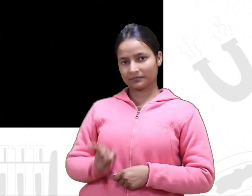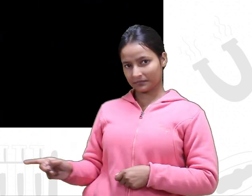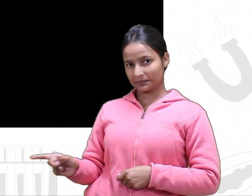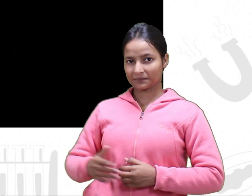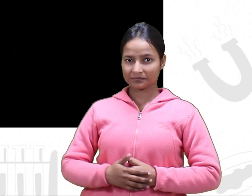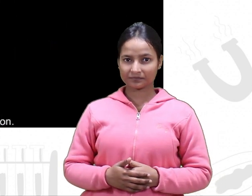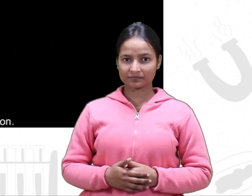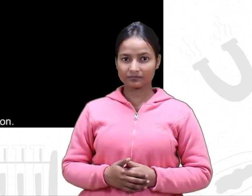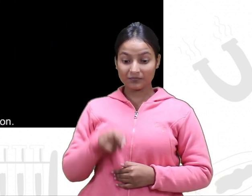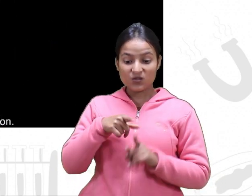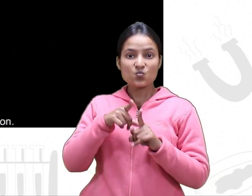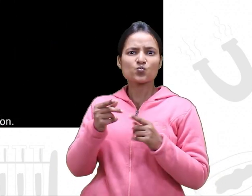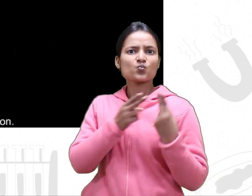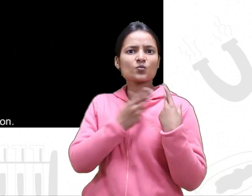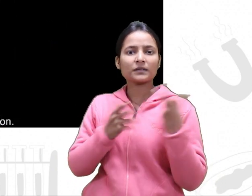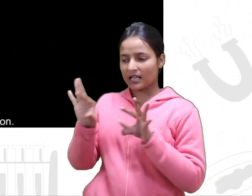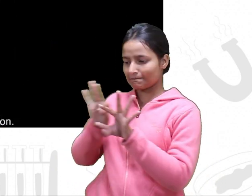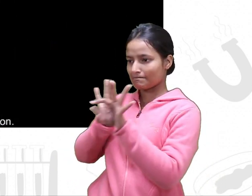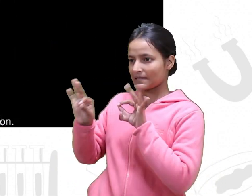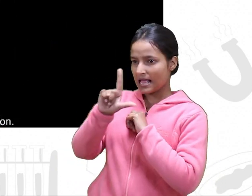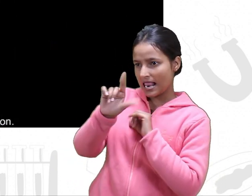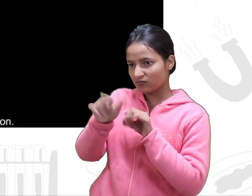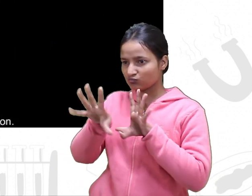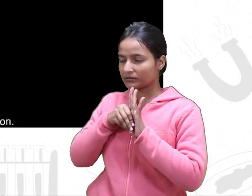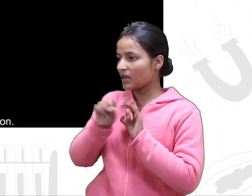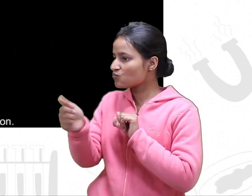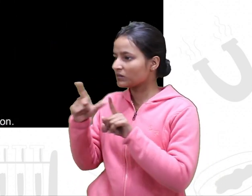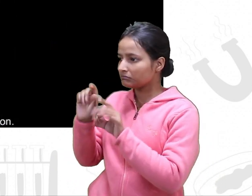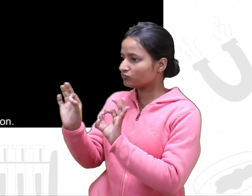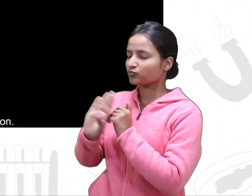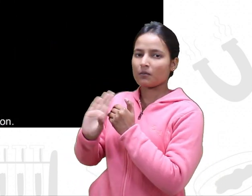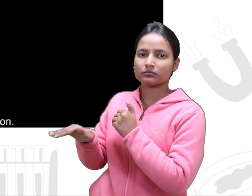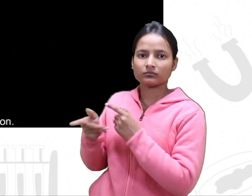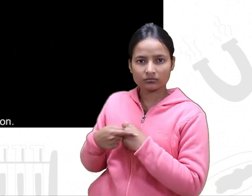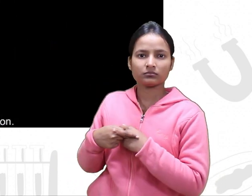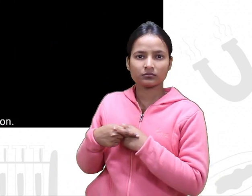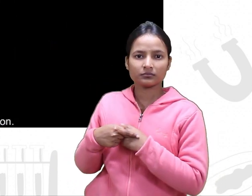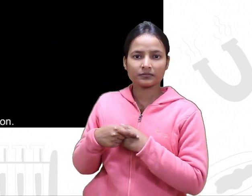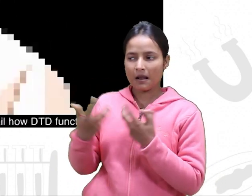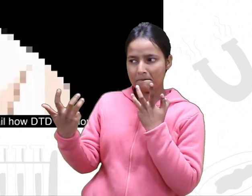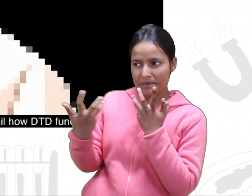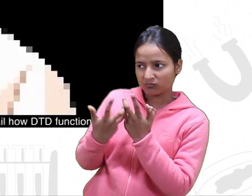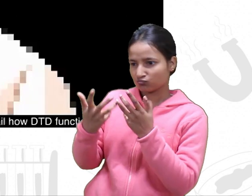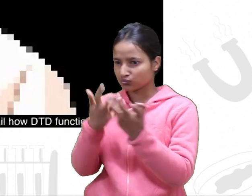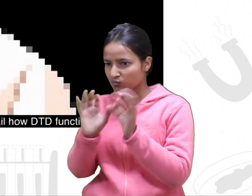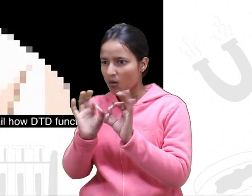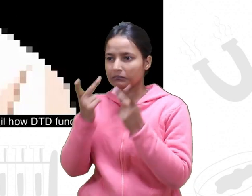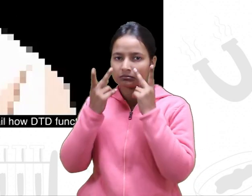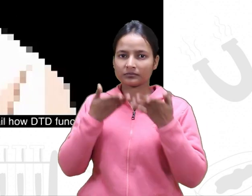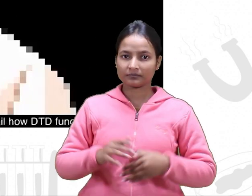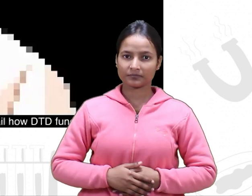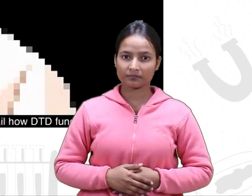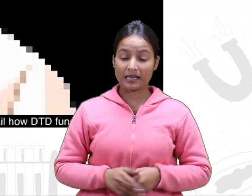aka DTD, that selectively binds to D amino acids and keeps them out of protein translation.